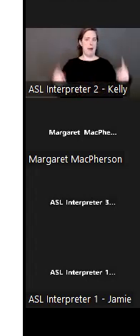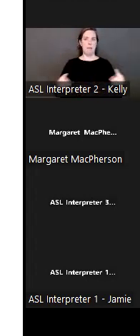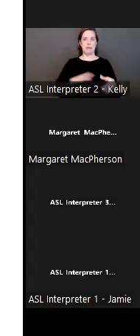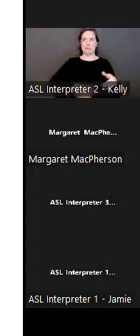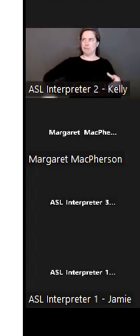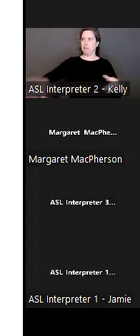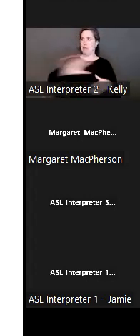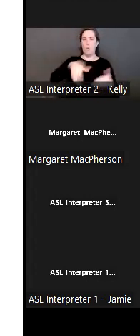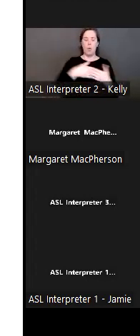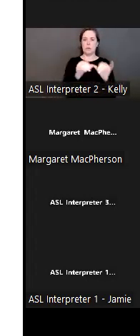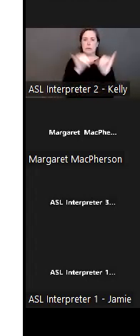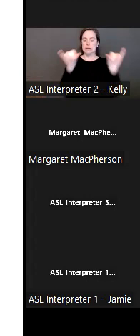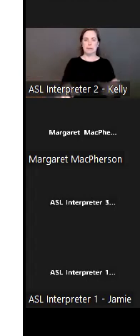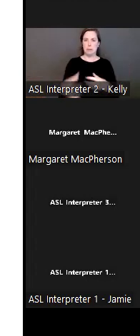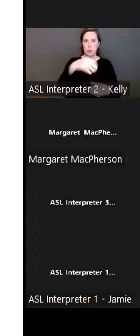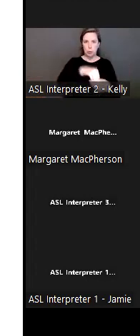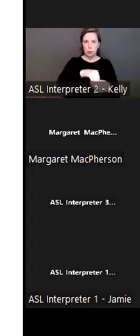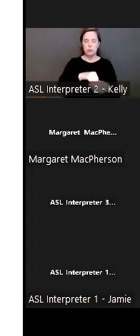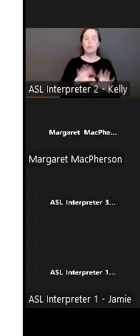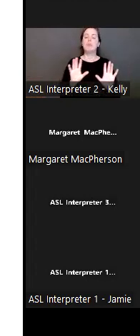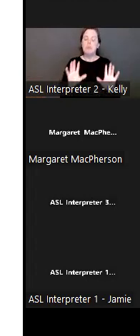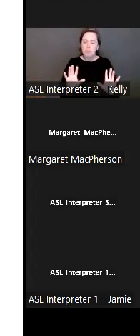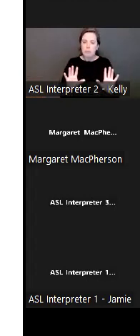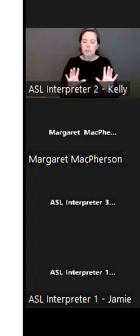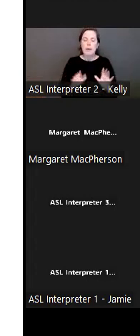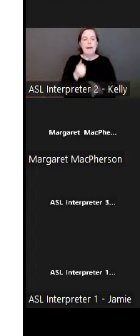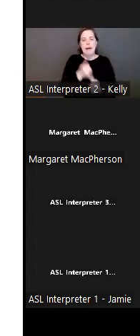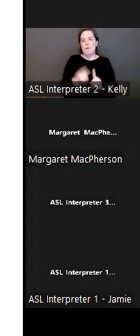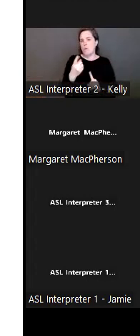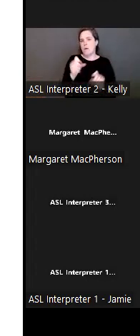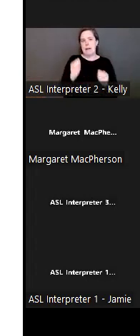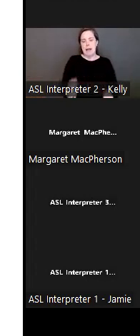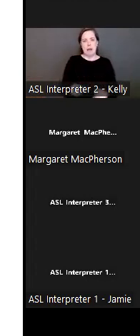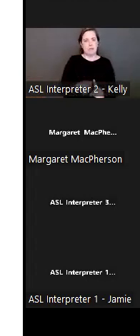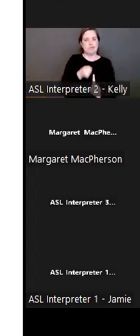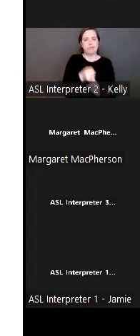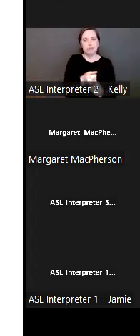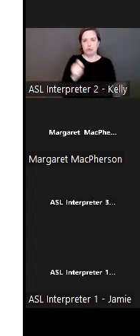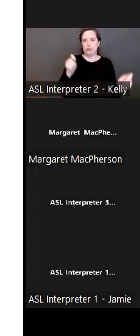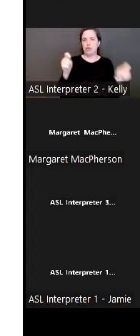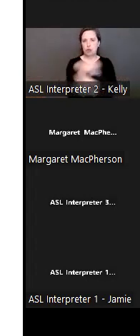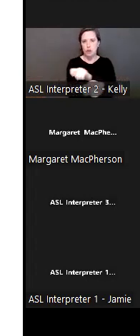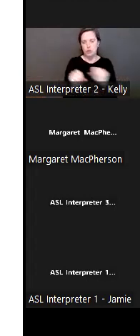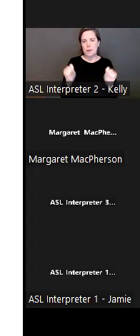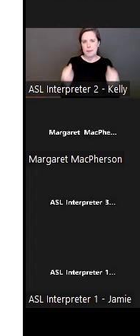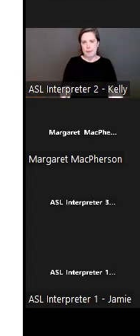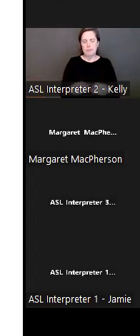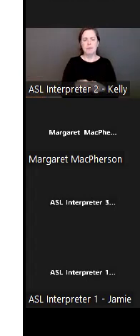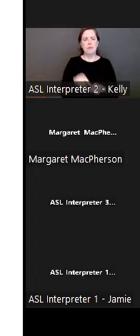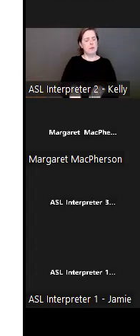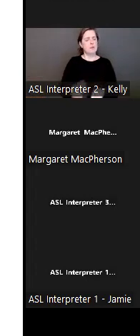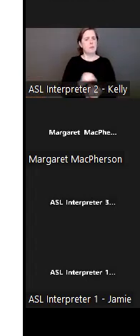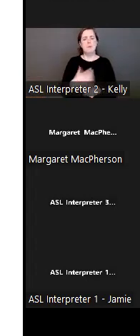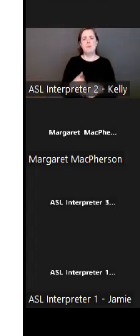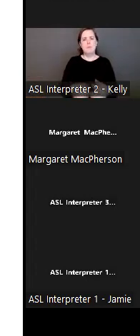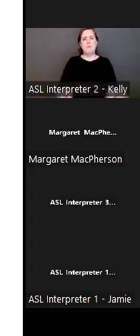is that everybody can make a difference, and this work is doable. So we'll point you to some additional curriculum as